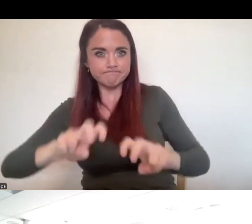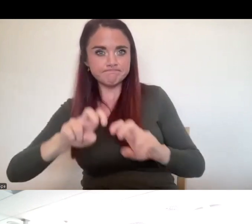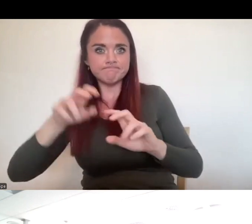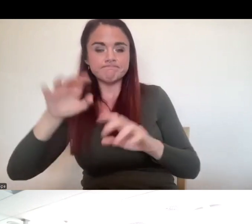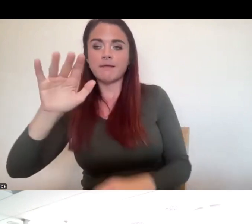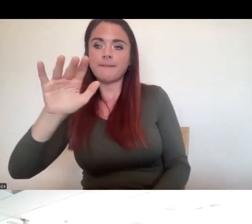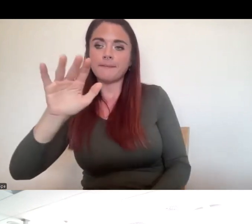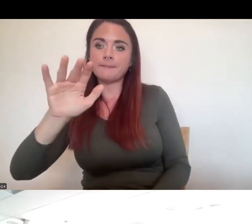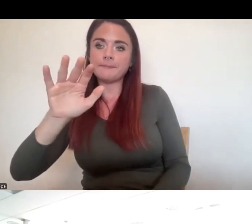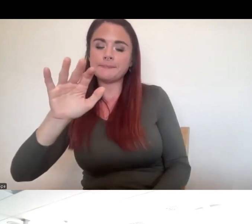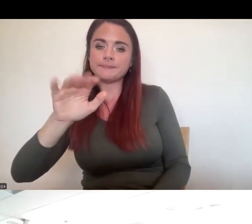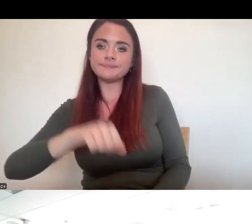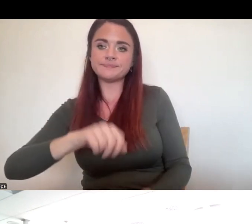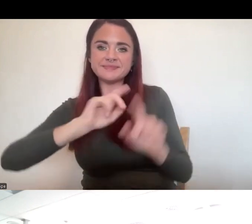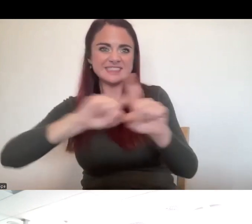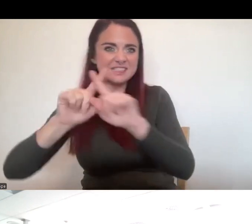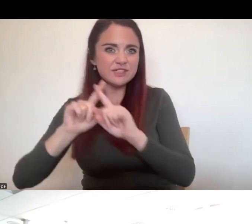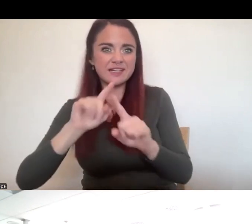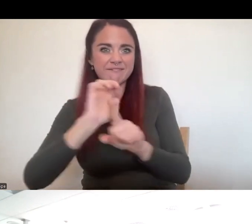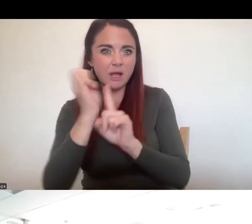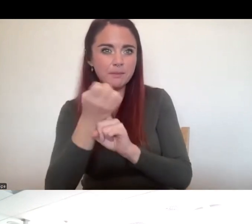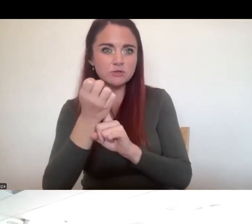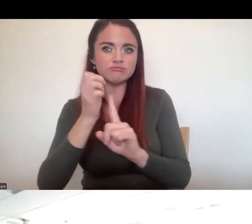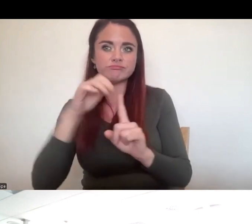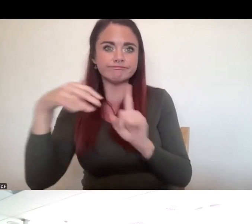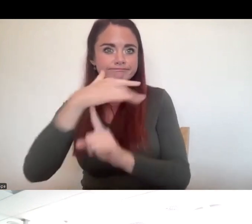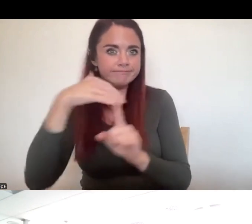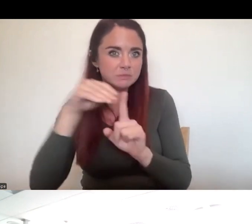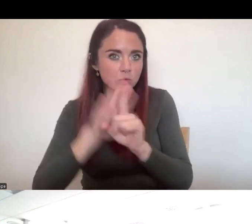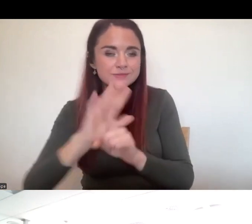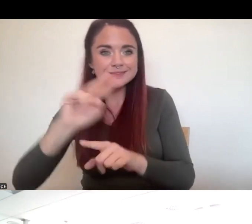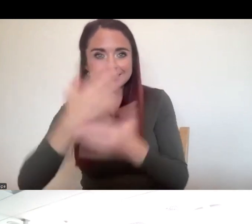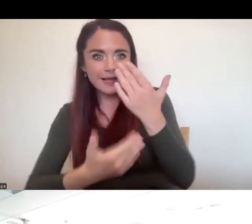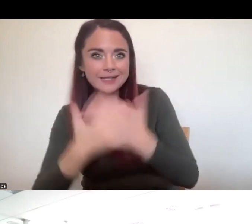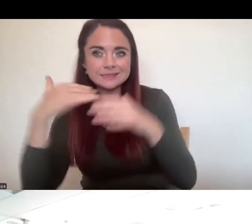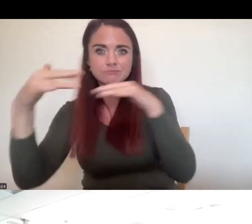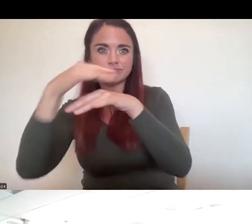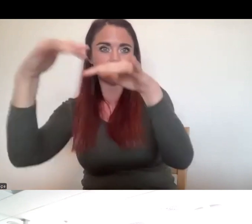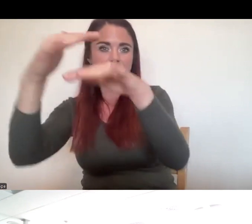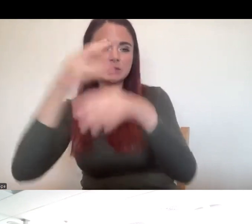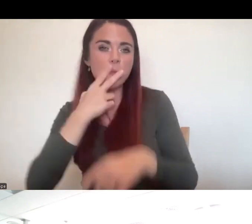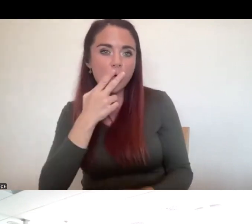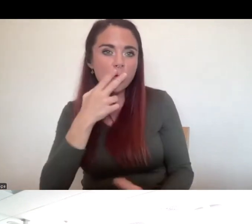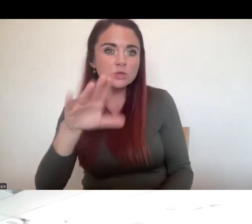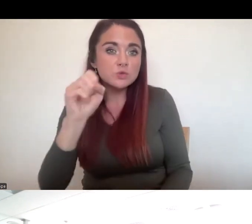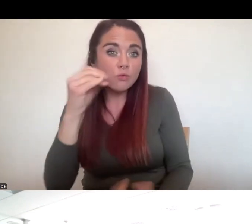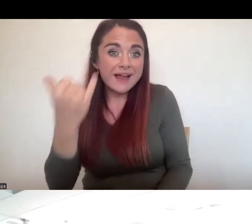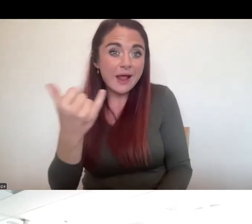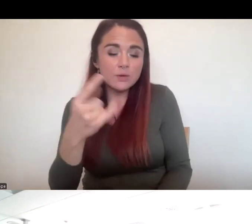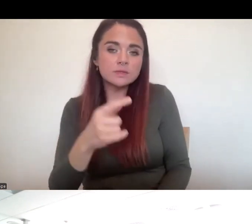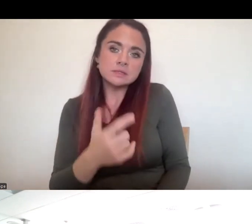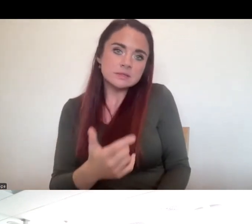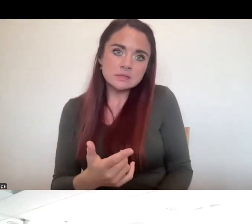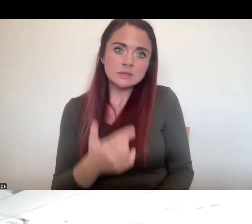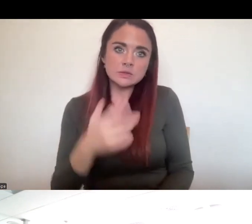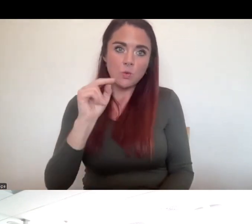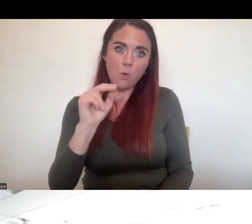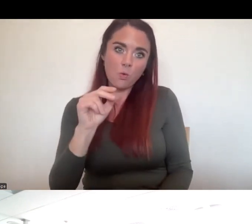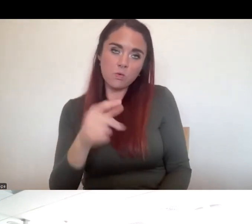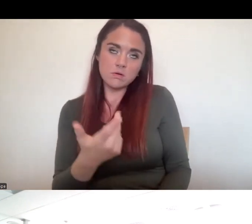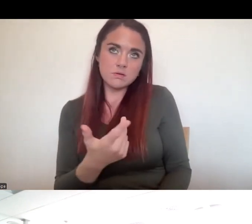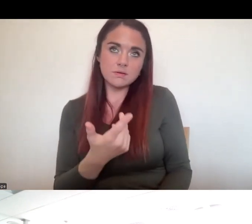um, different environmental exposures, secondhand smoke. So currently they are not within the